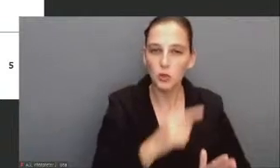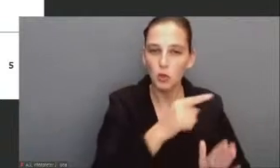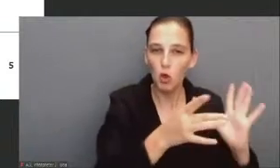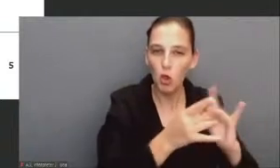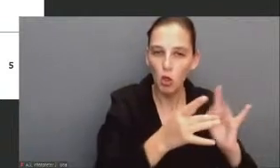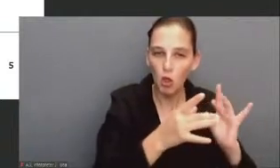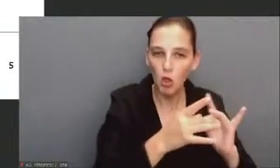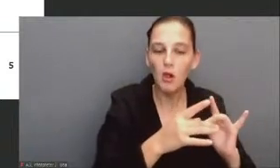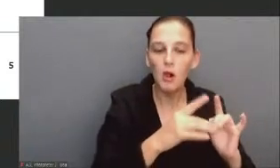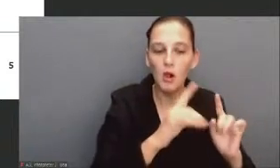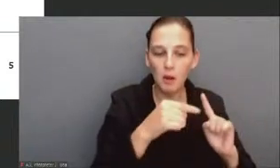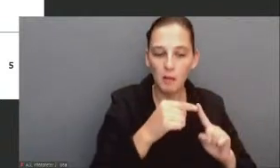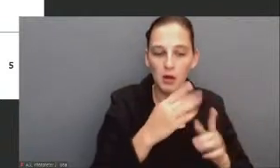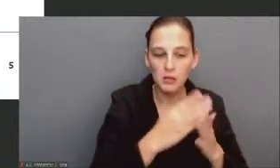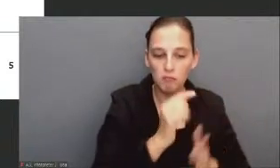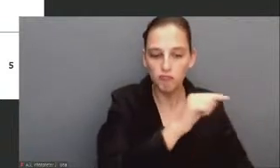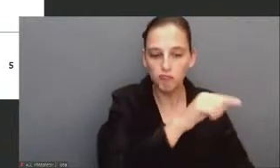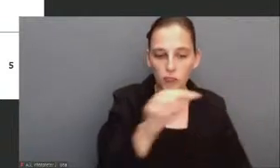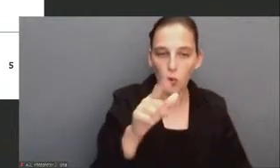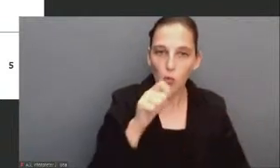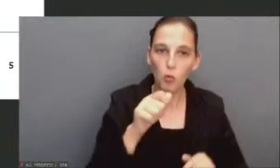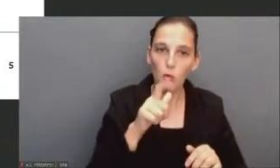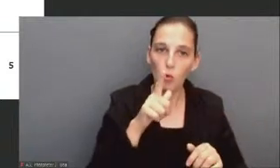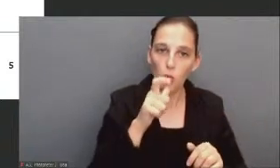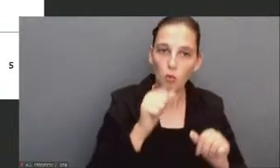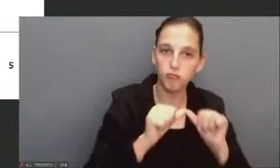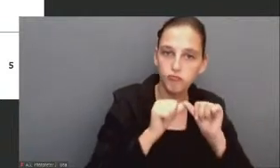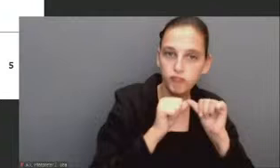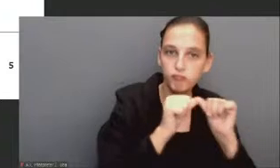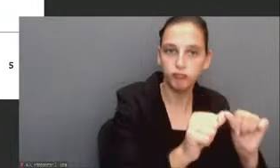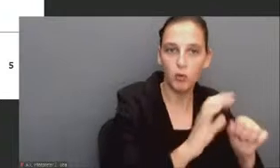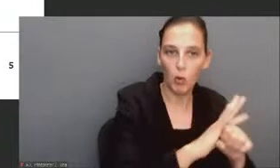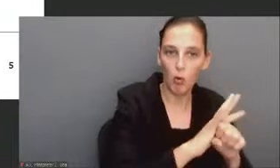also experiencing long COVID and their families.